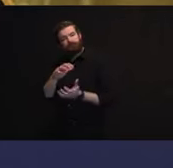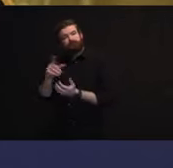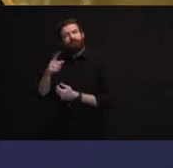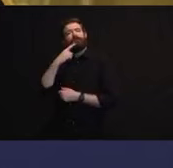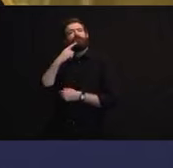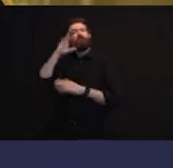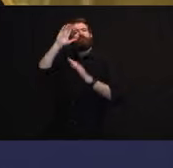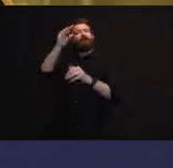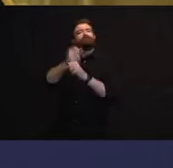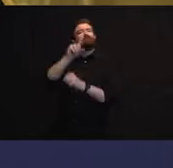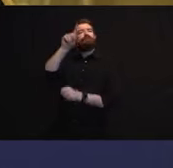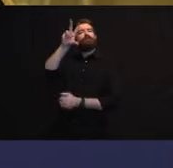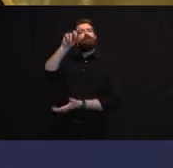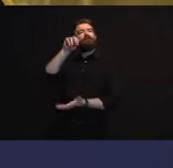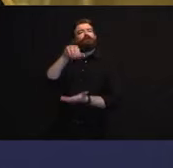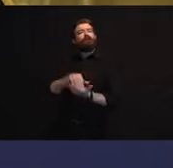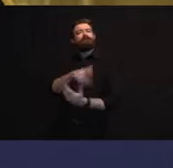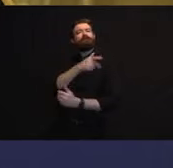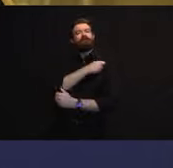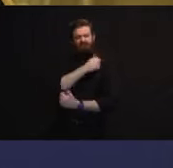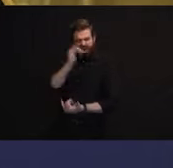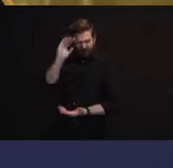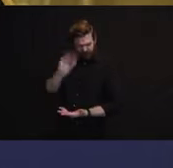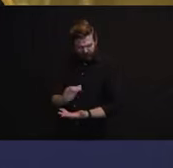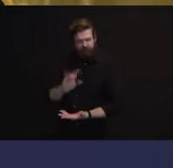me 1 sec, Elise.